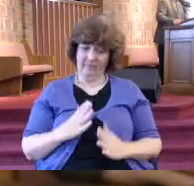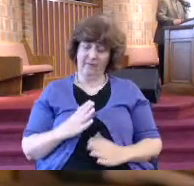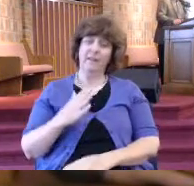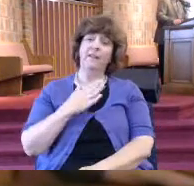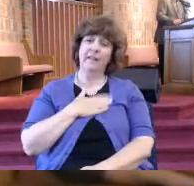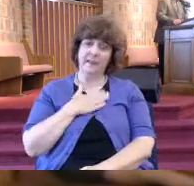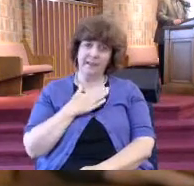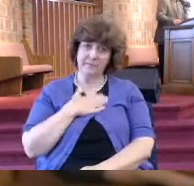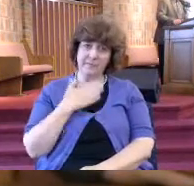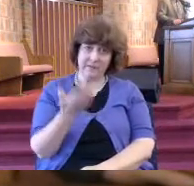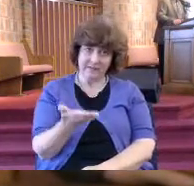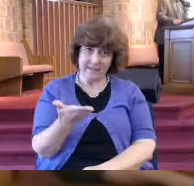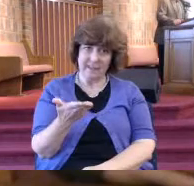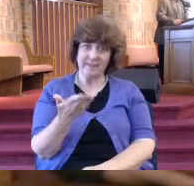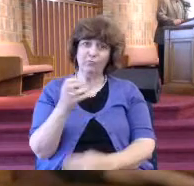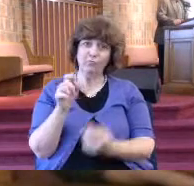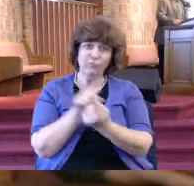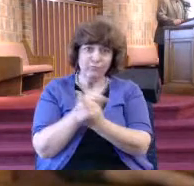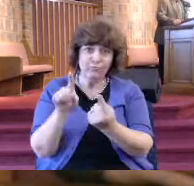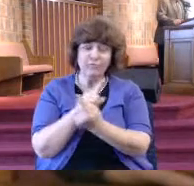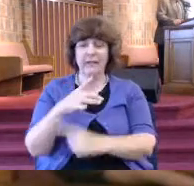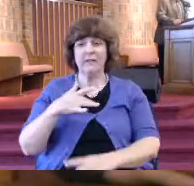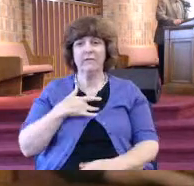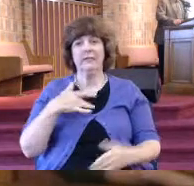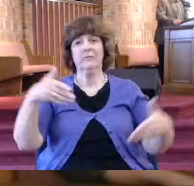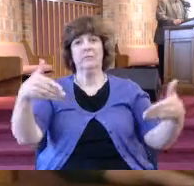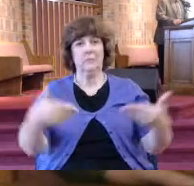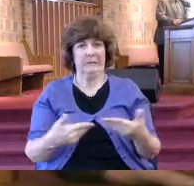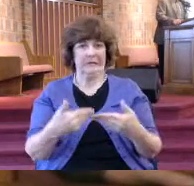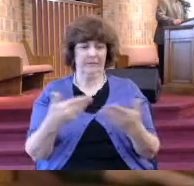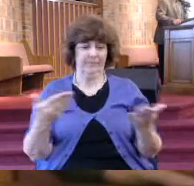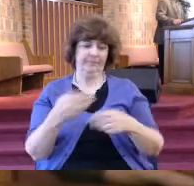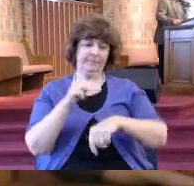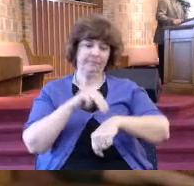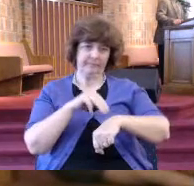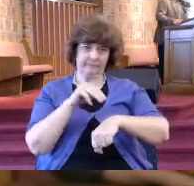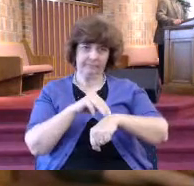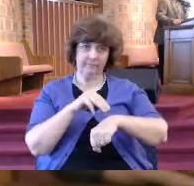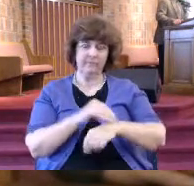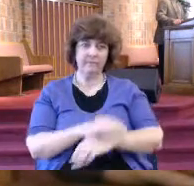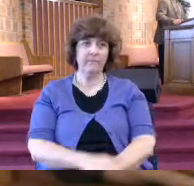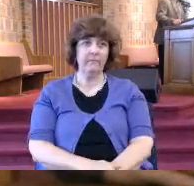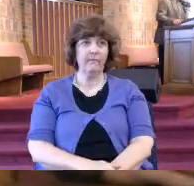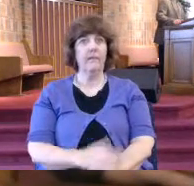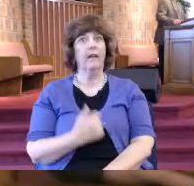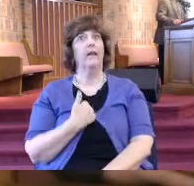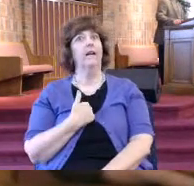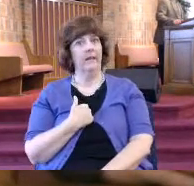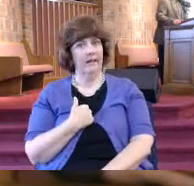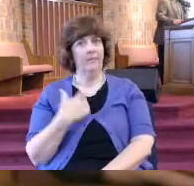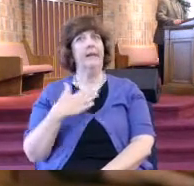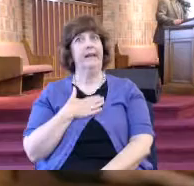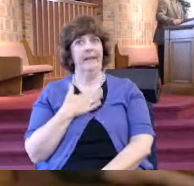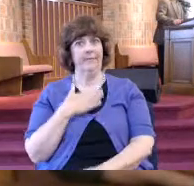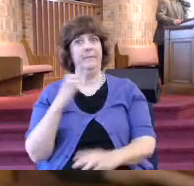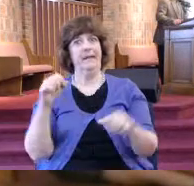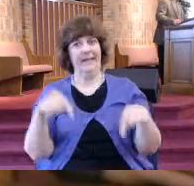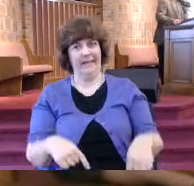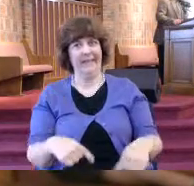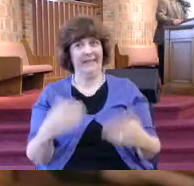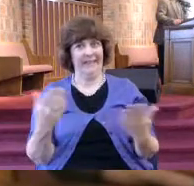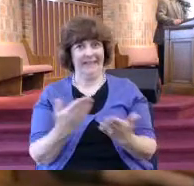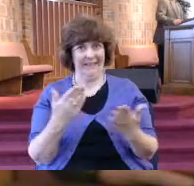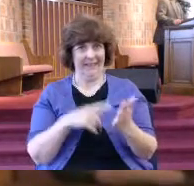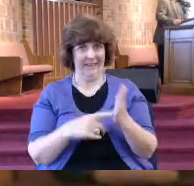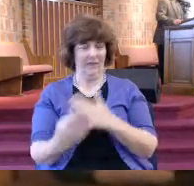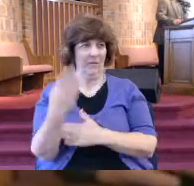here. We want to meet you. Welcome you to our services at Maysville. I am very glad to be with you this morning, having been out